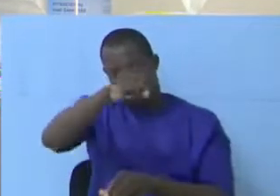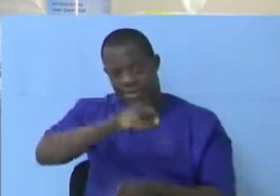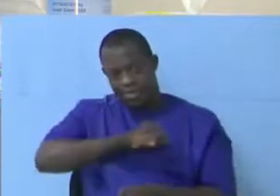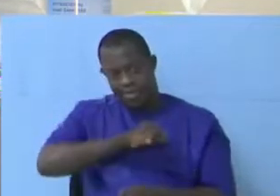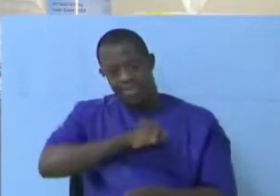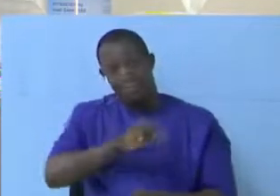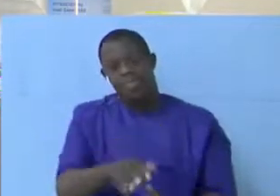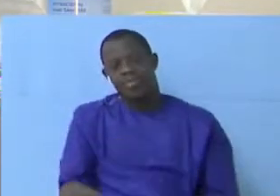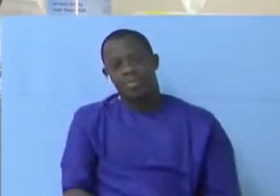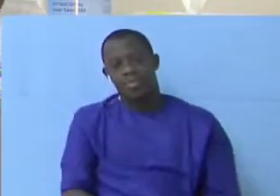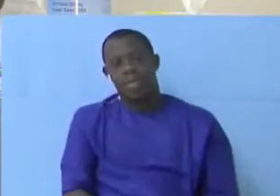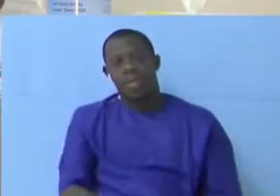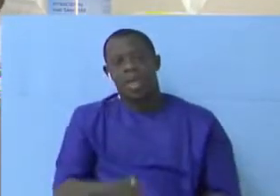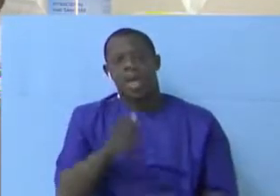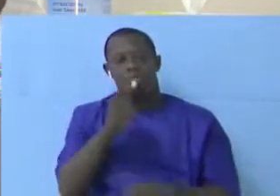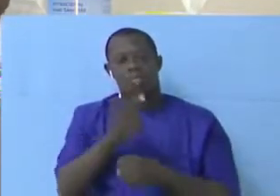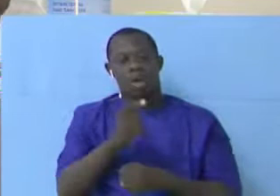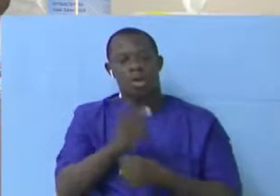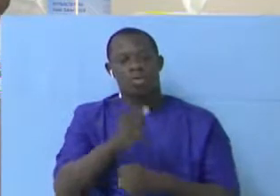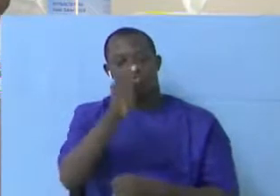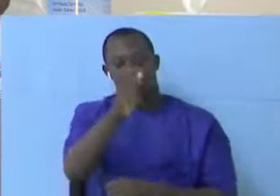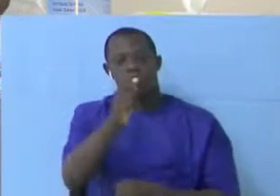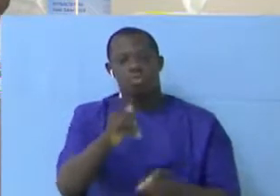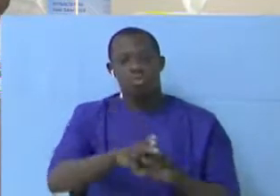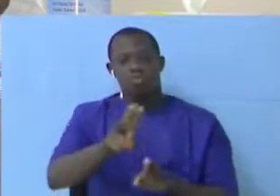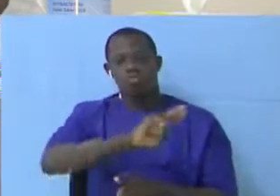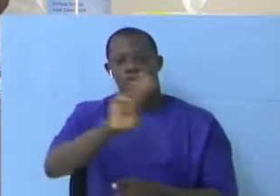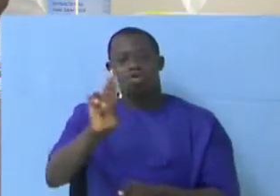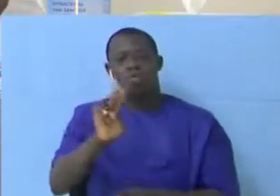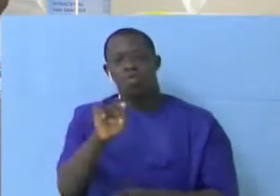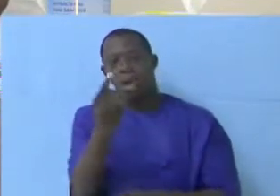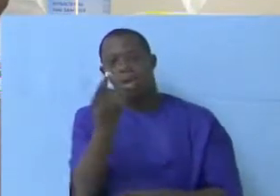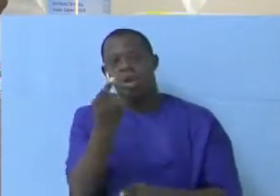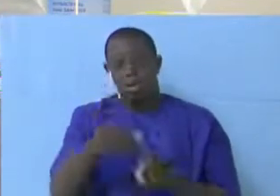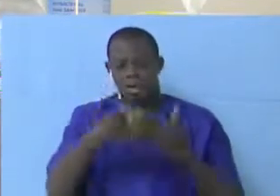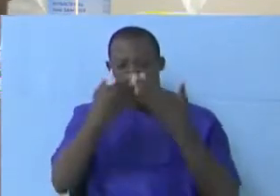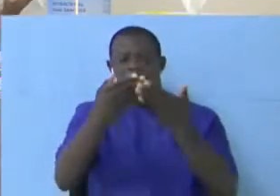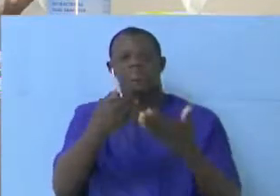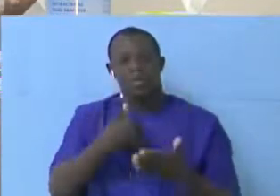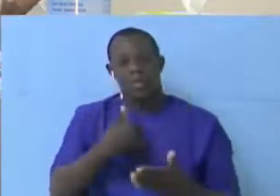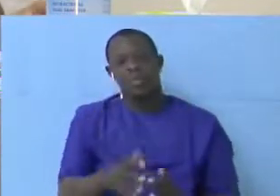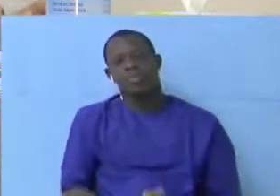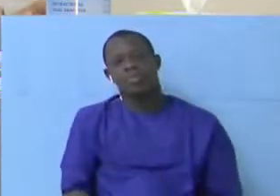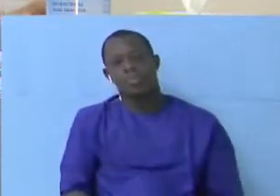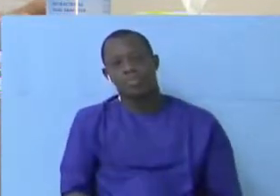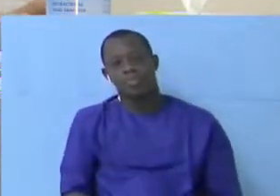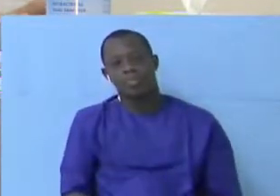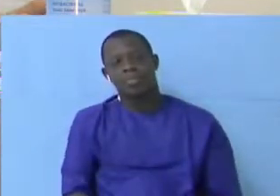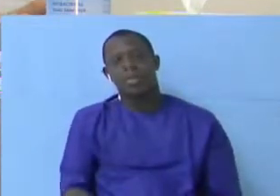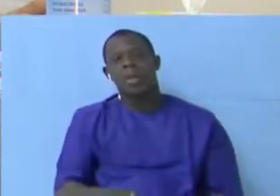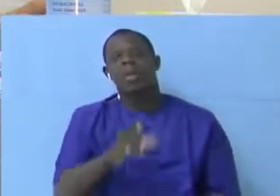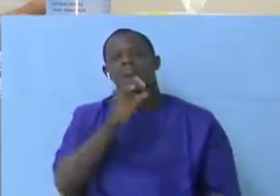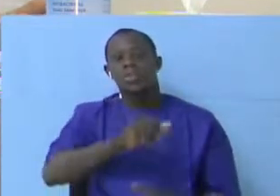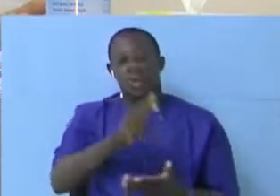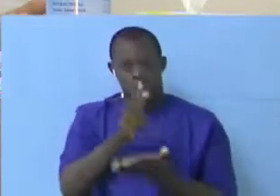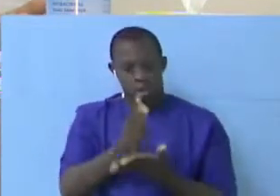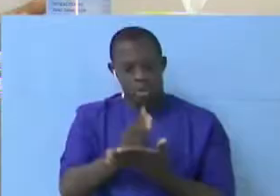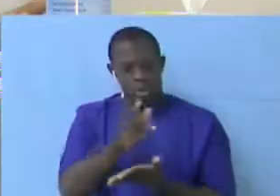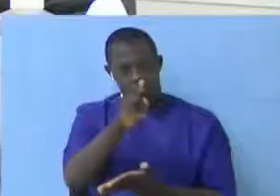le. I guarantee you not one. Go bring it. Ma fo hana man ka kilin defa ngi guarantee wa. Mr. Witness, you tortured